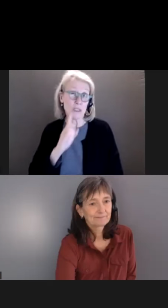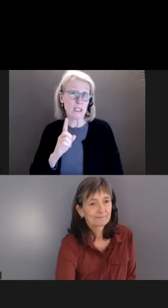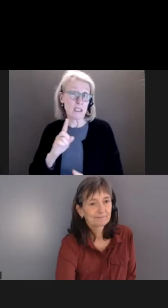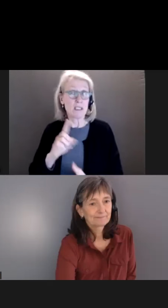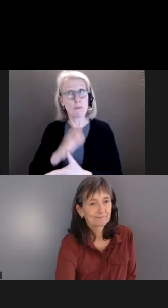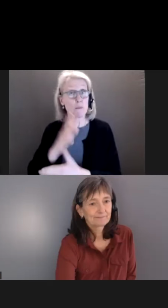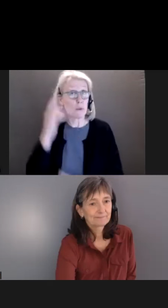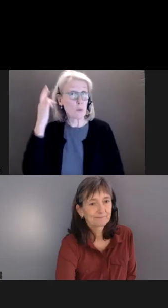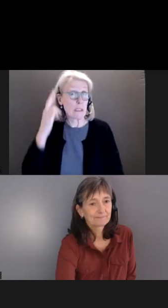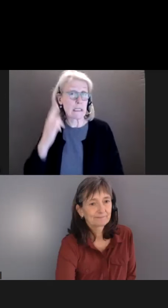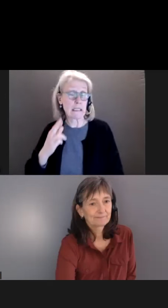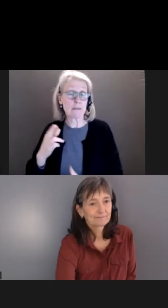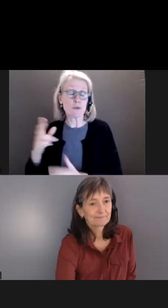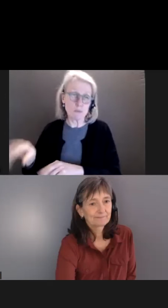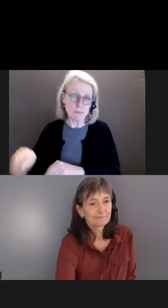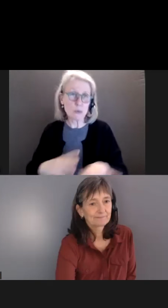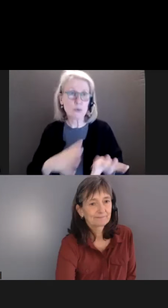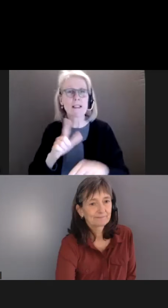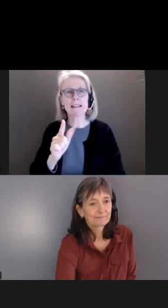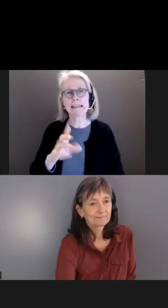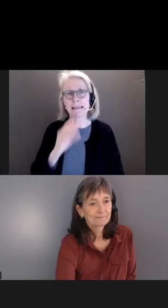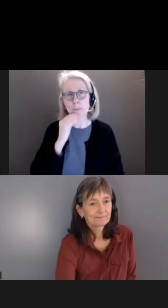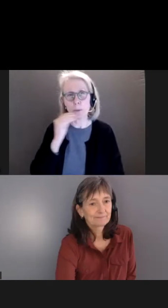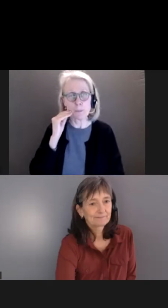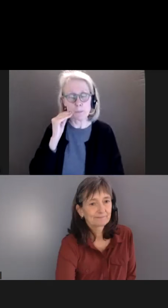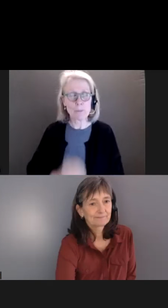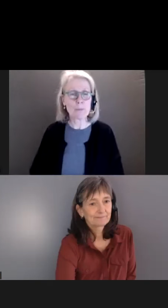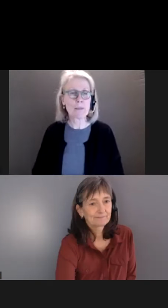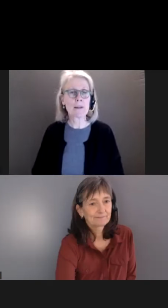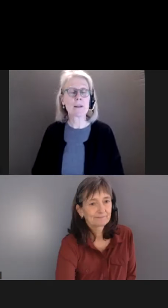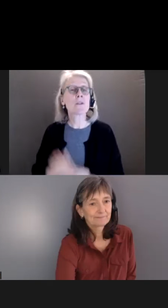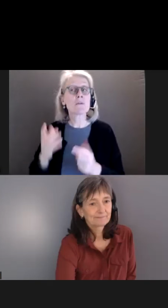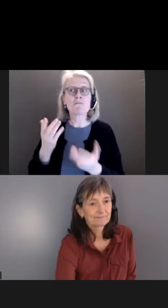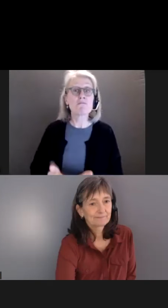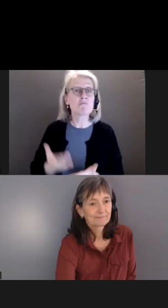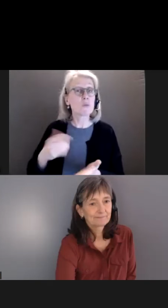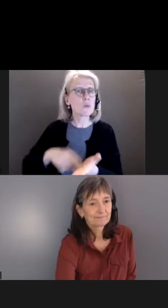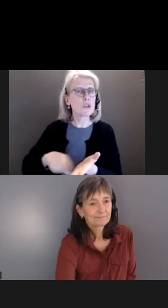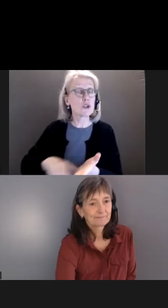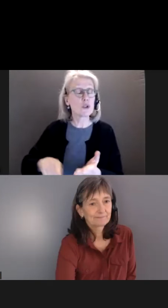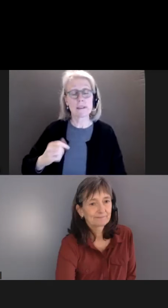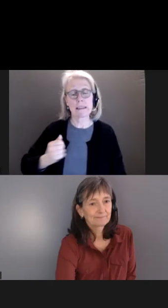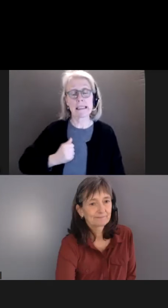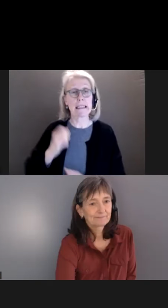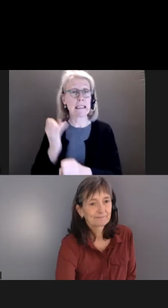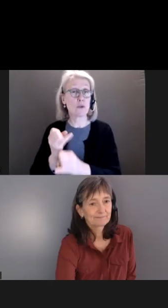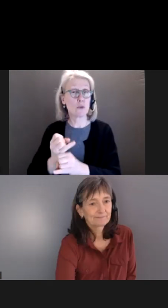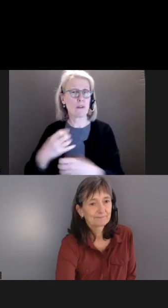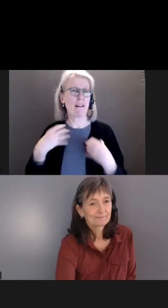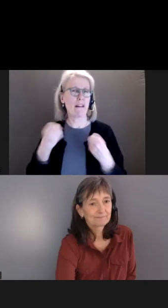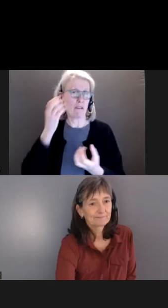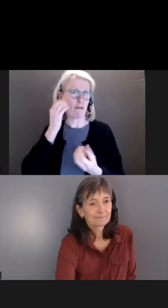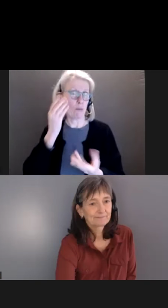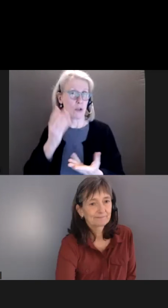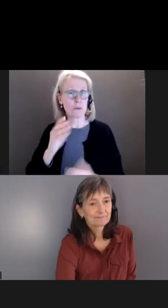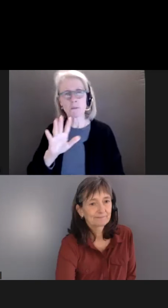injury responsible for leading them into long-term care homes. So existing research from the Canadian Institute for Health Information suggests that as